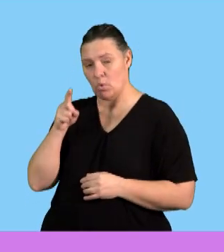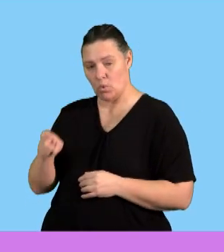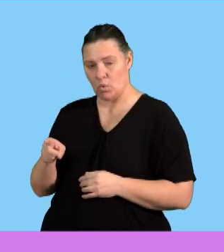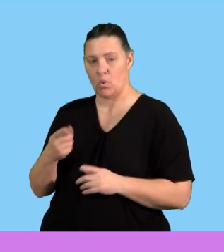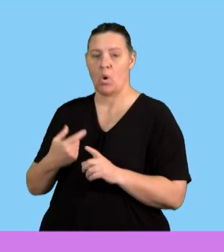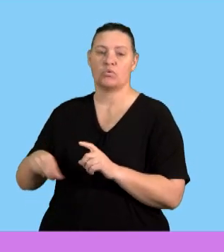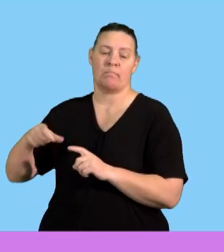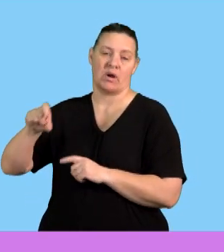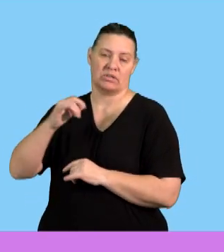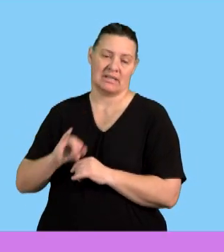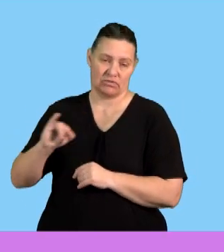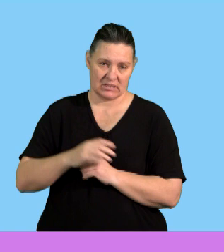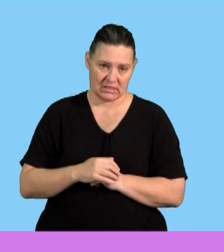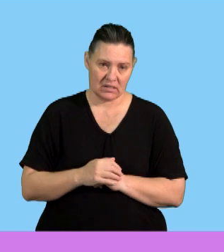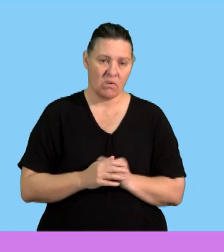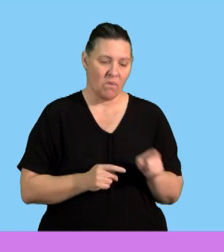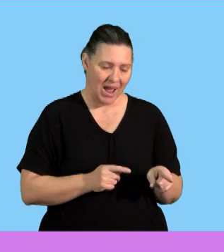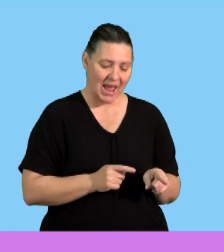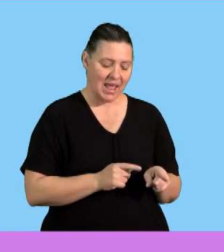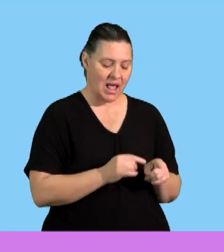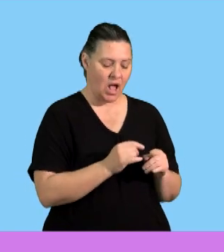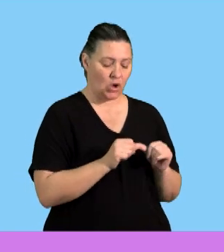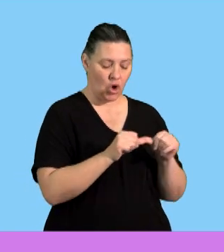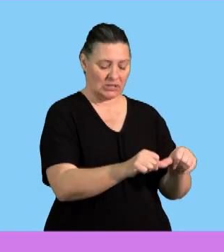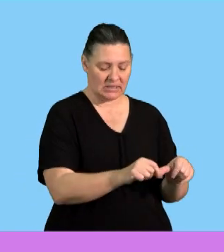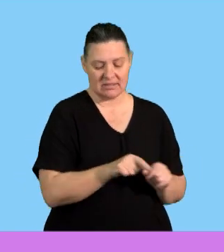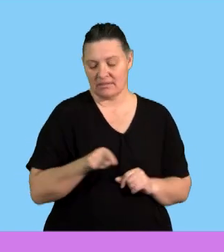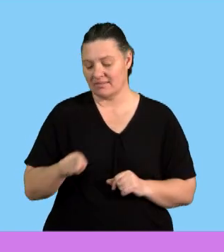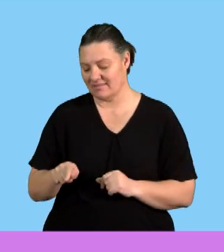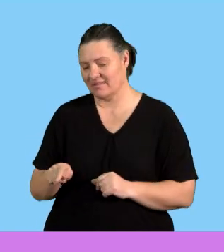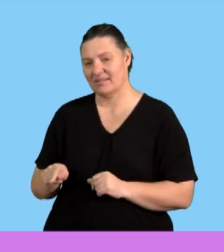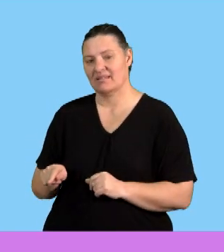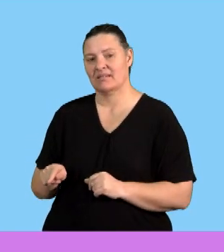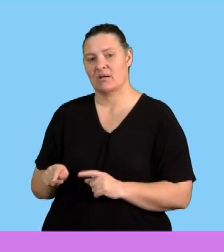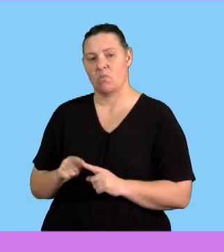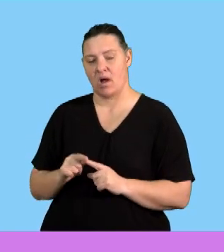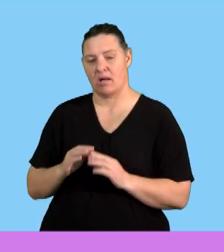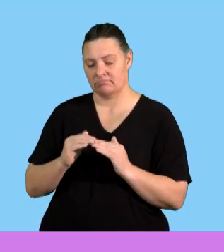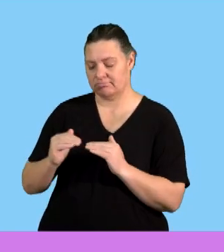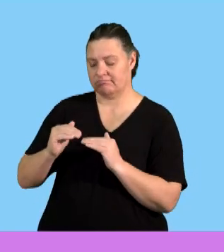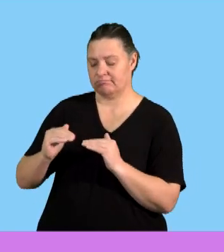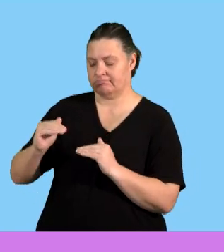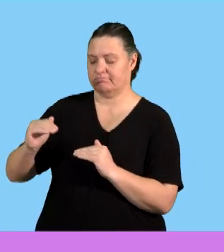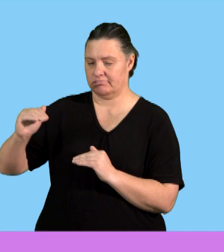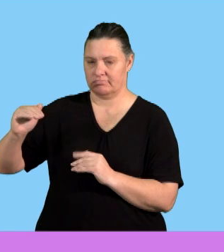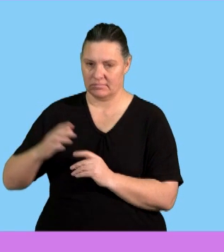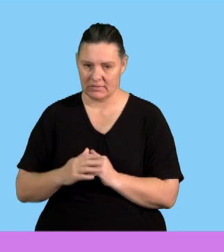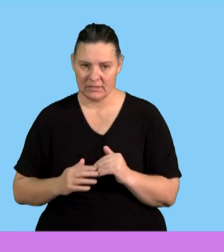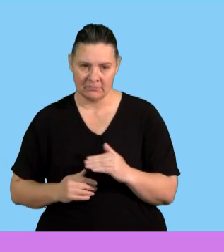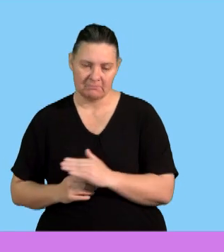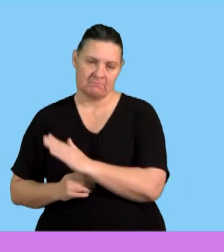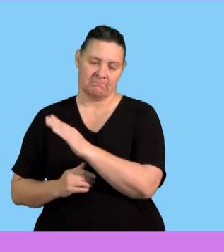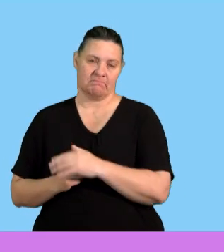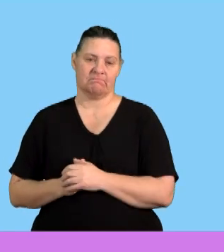simple interest because it's constant growth, and then the blue graph is your compound